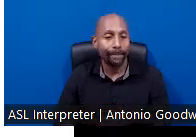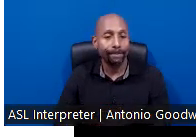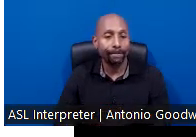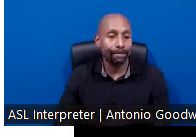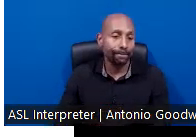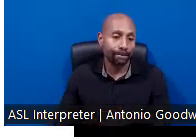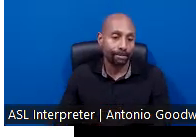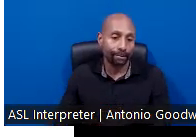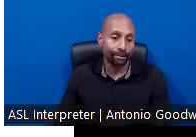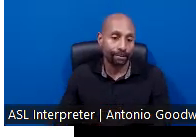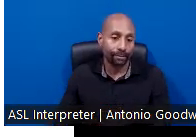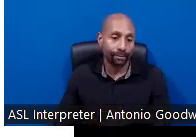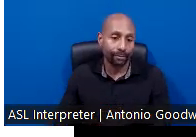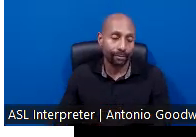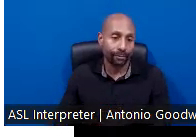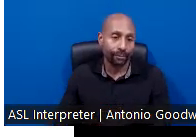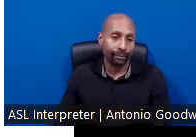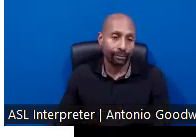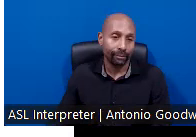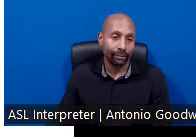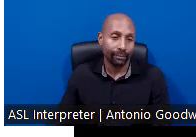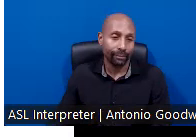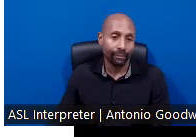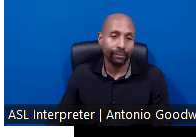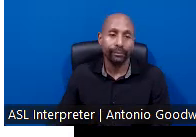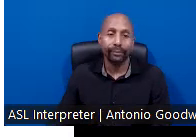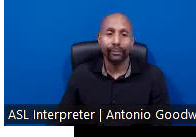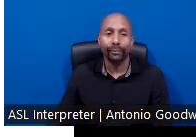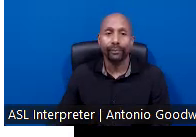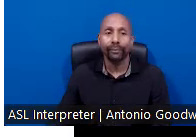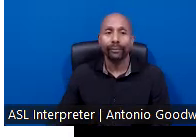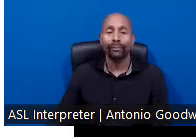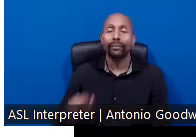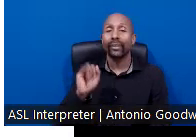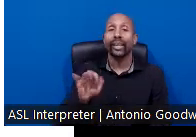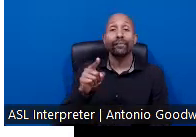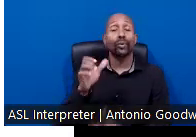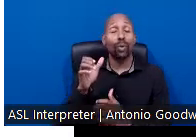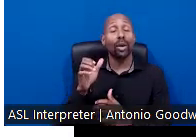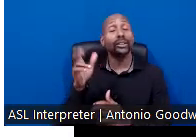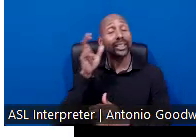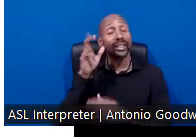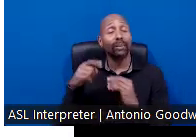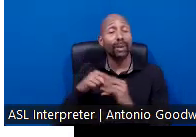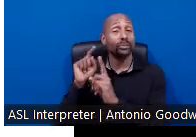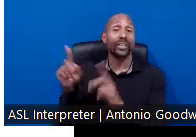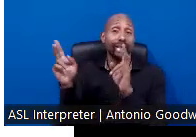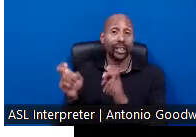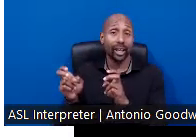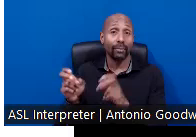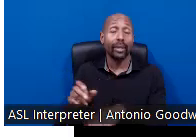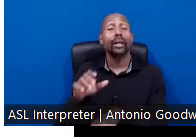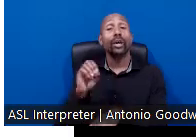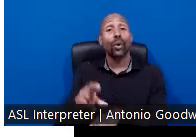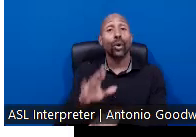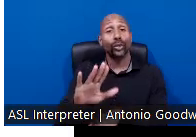are wanting to hear about a certain topic or certain resources out there, please don't hesitate to reach out to